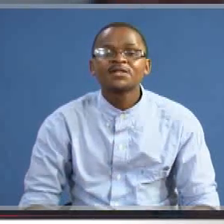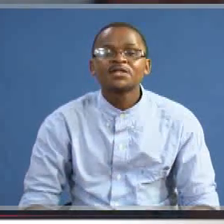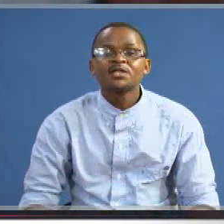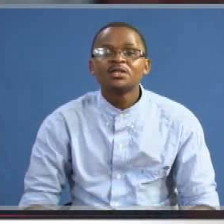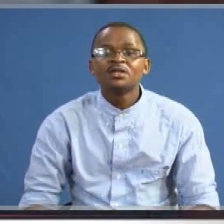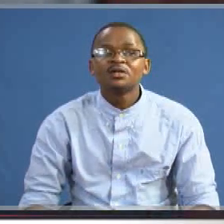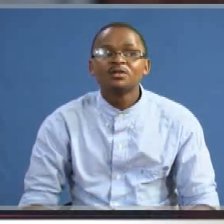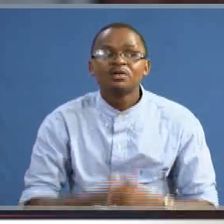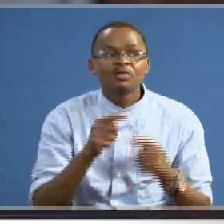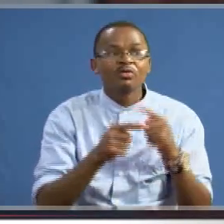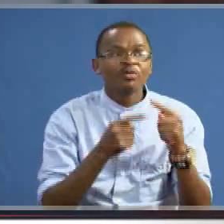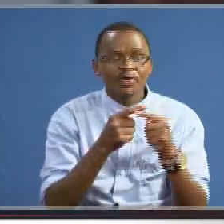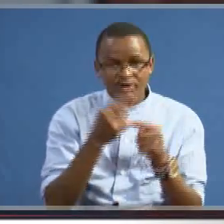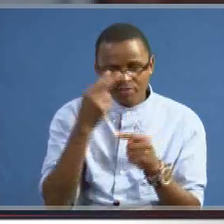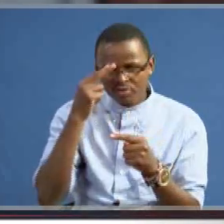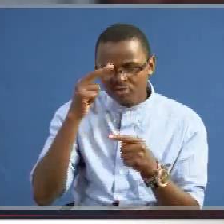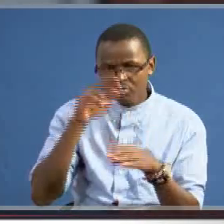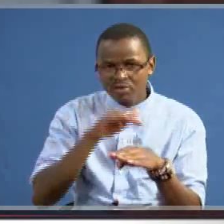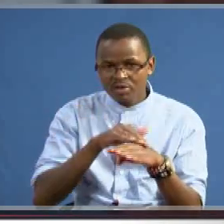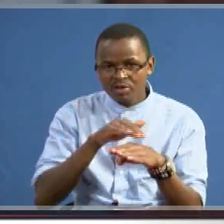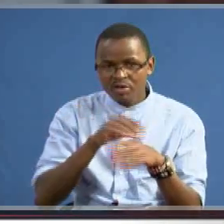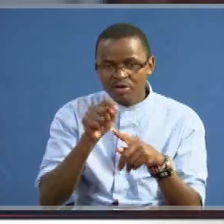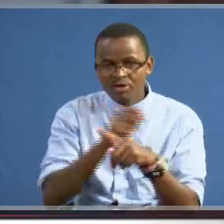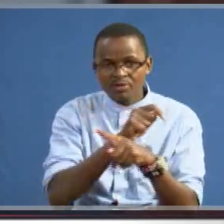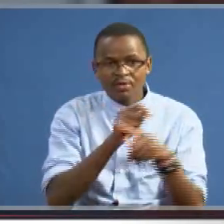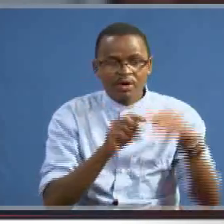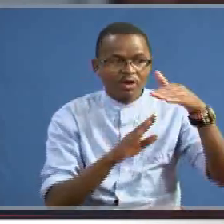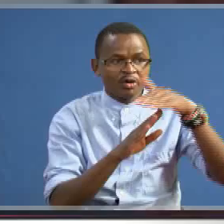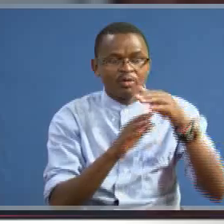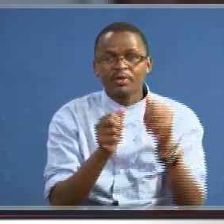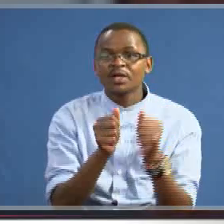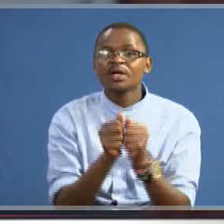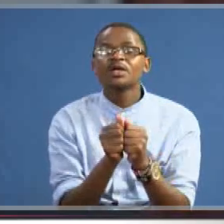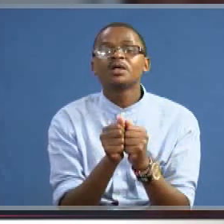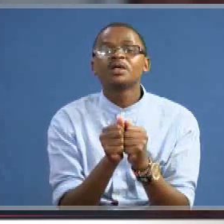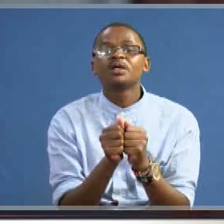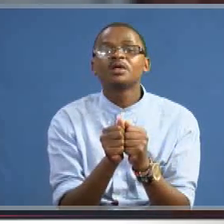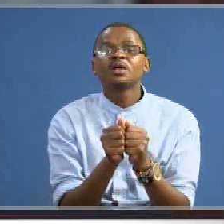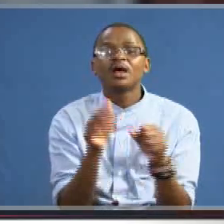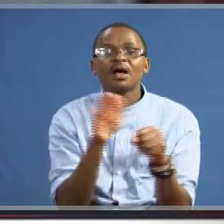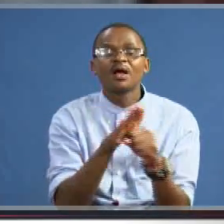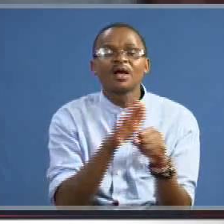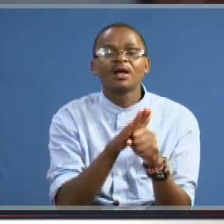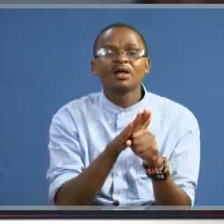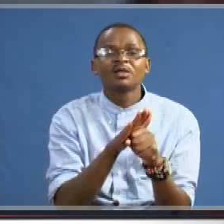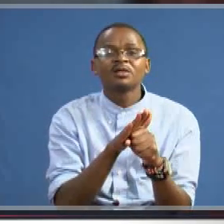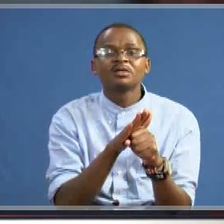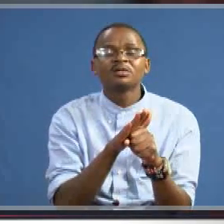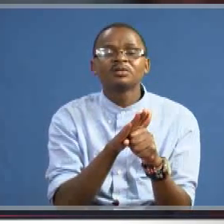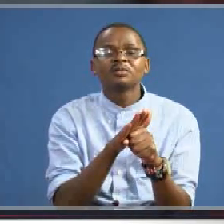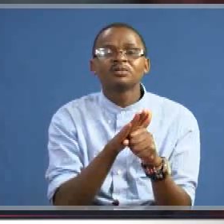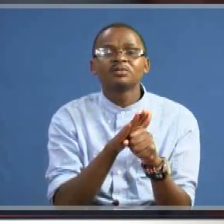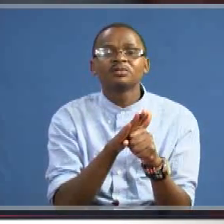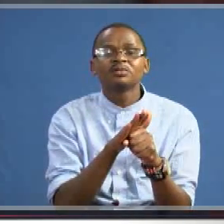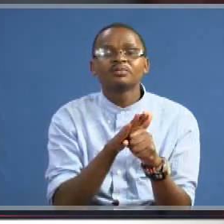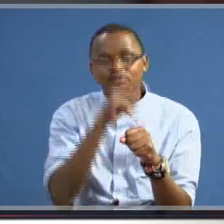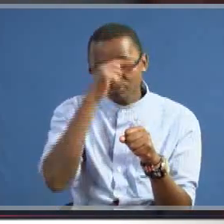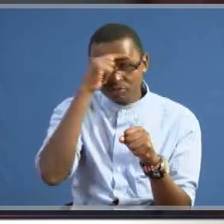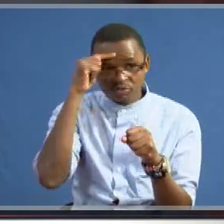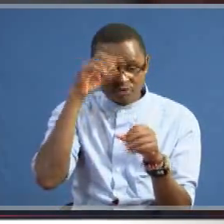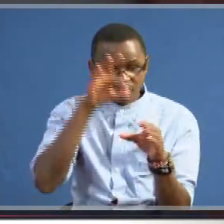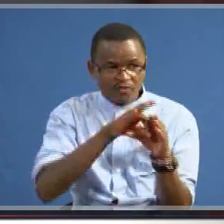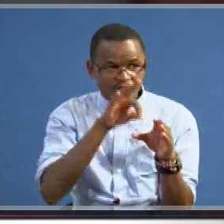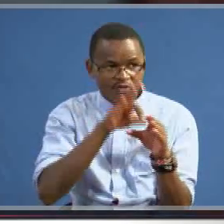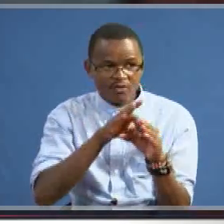when we look at the 2019 top ten results you will find a lot of FMCG that the consumers